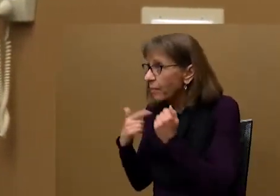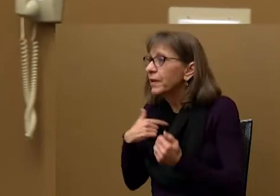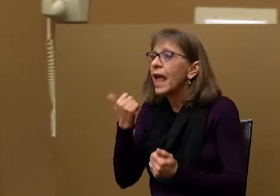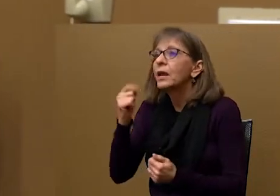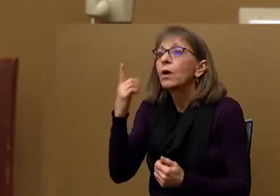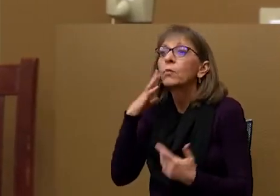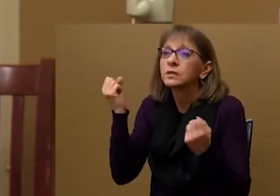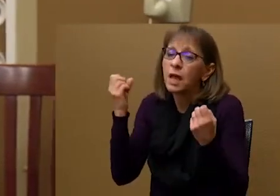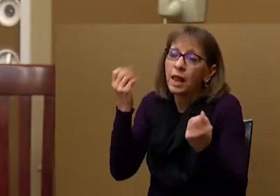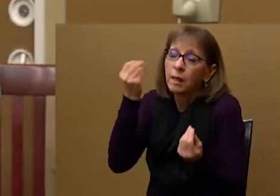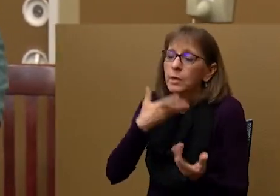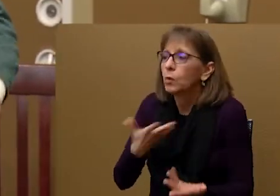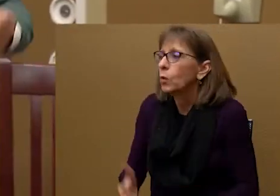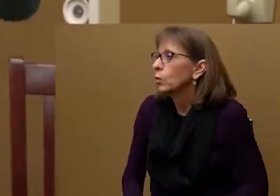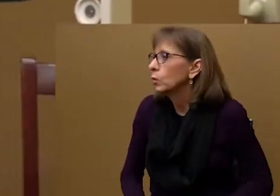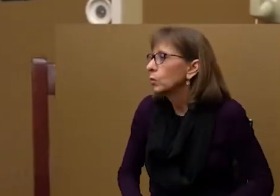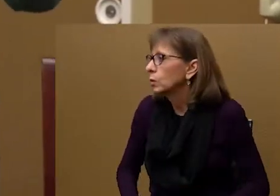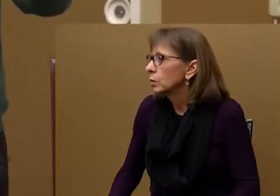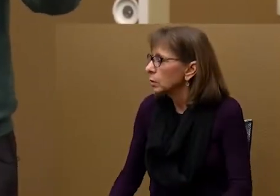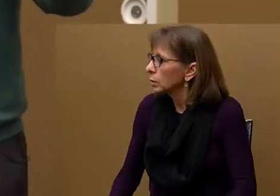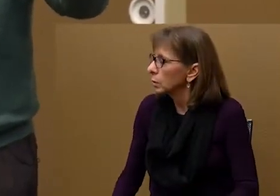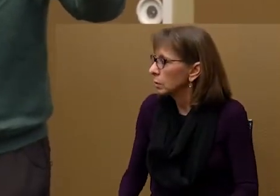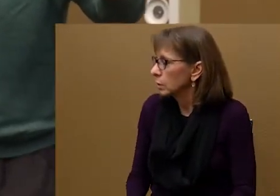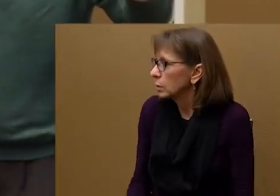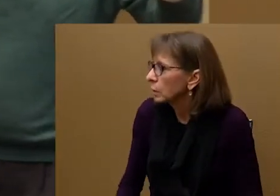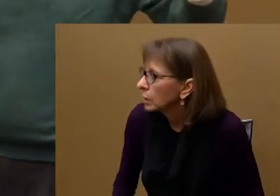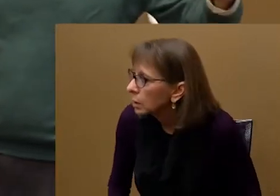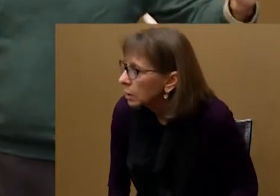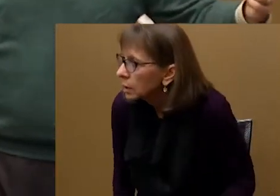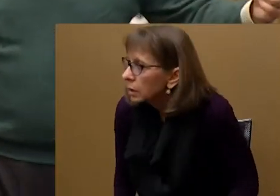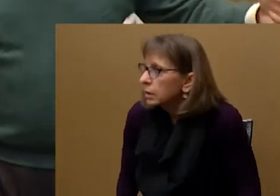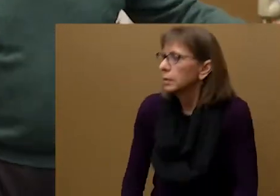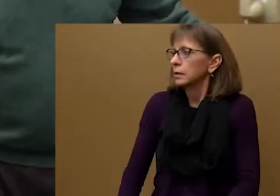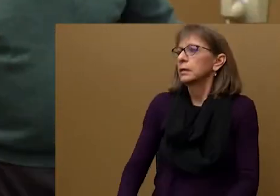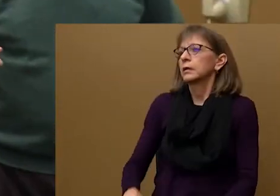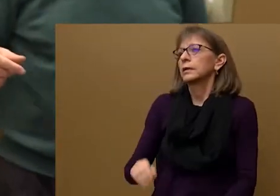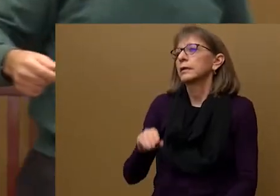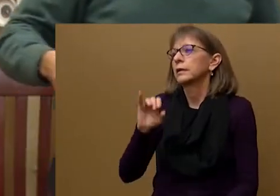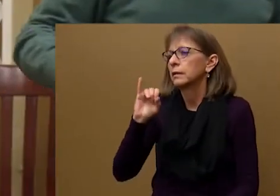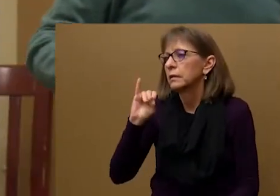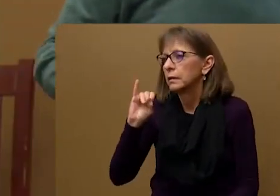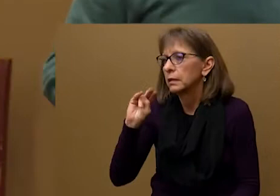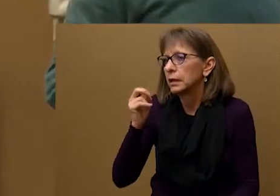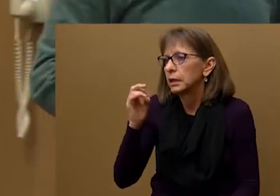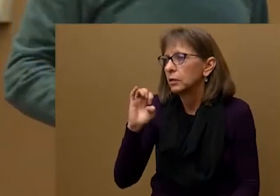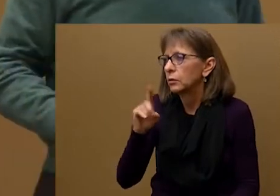thank you. Just if anyone is going to sign, tell me, okay?